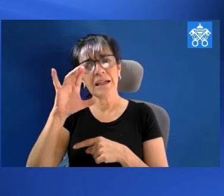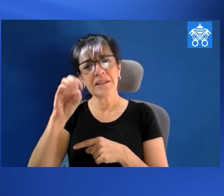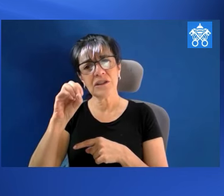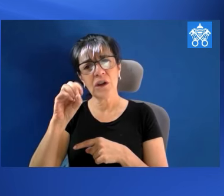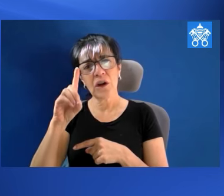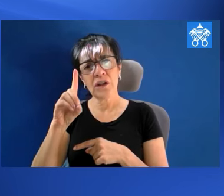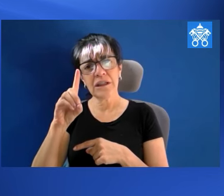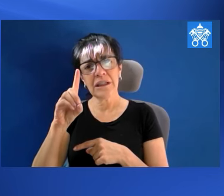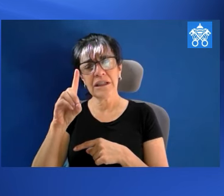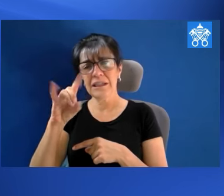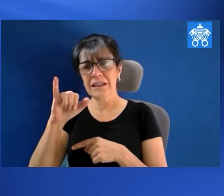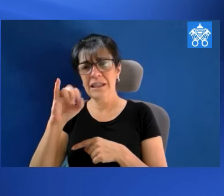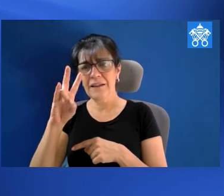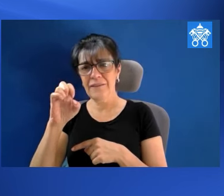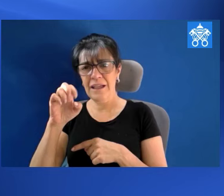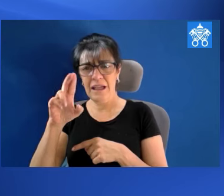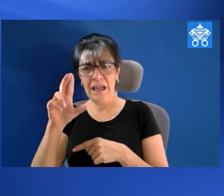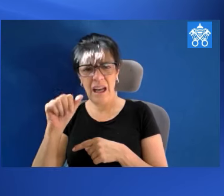Divina.